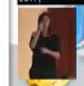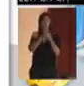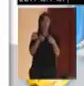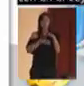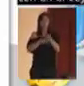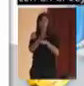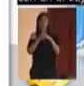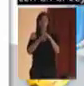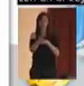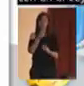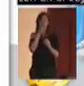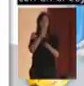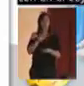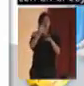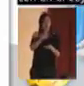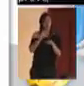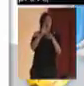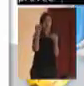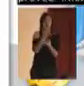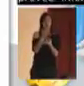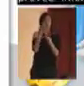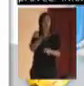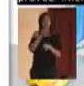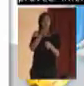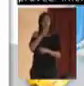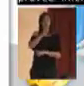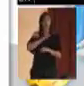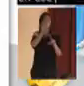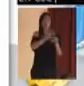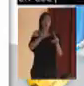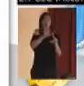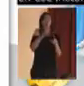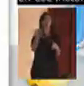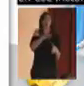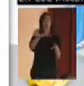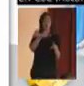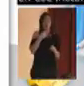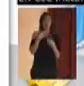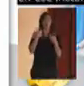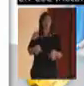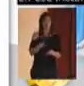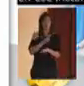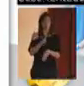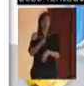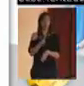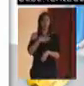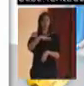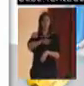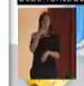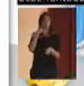we move forward, we can provide information about where they are right at that time, so that he's